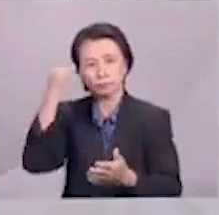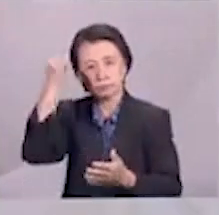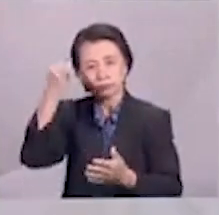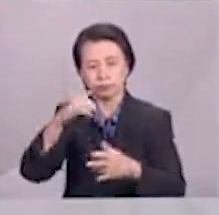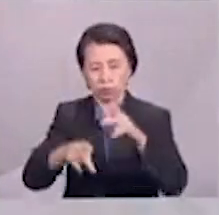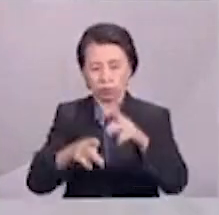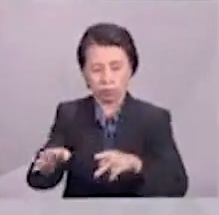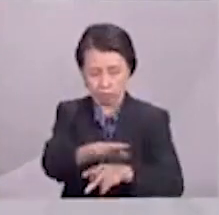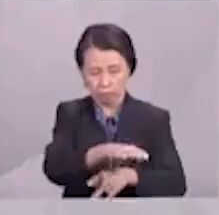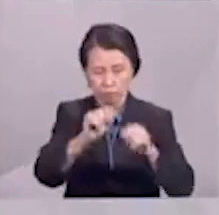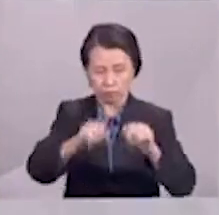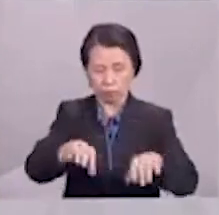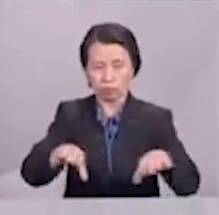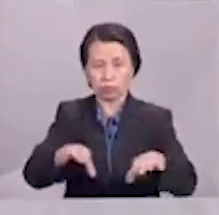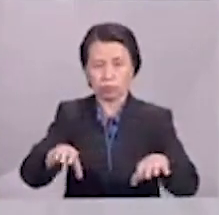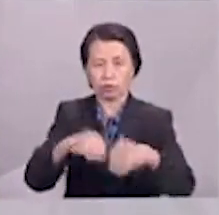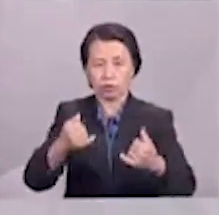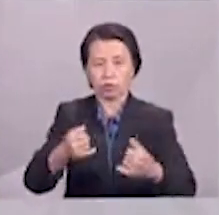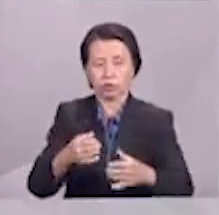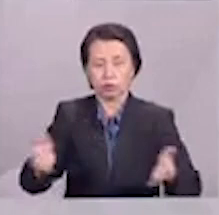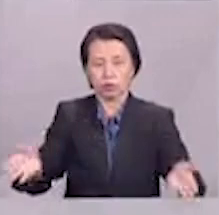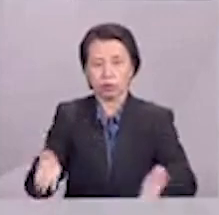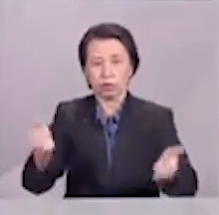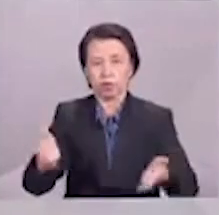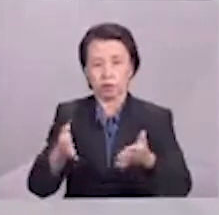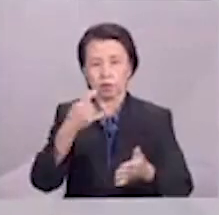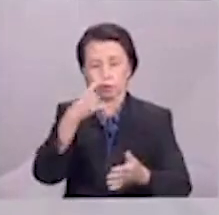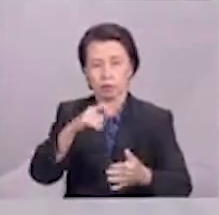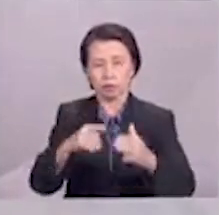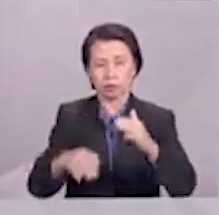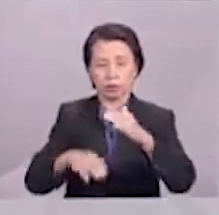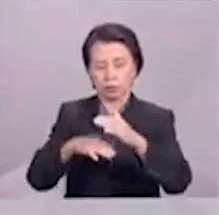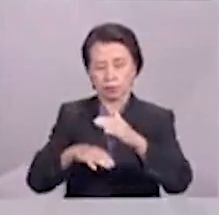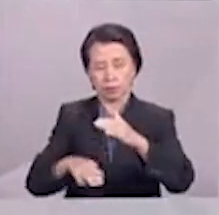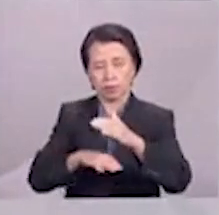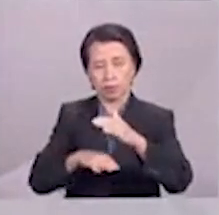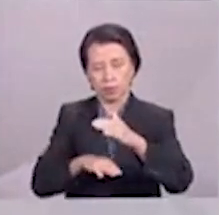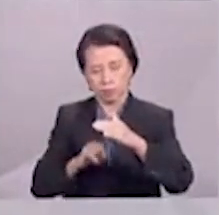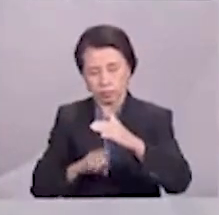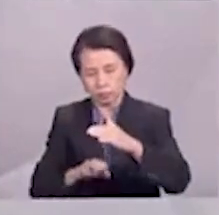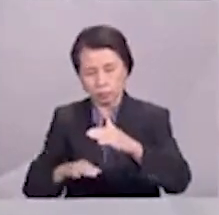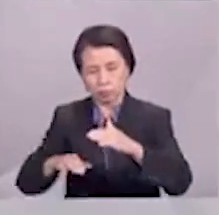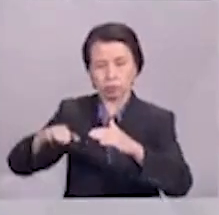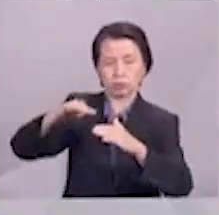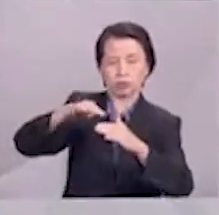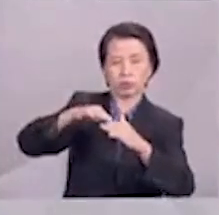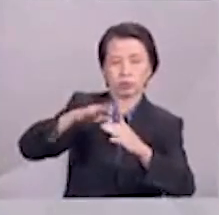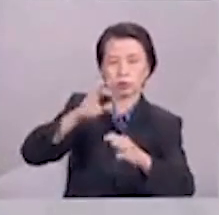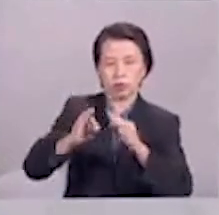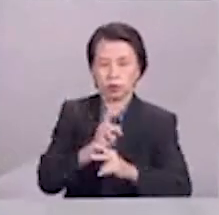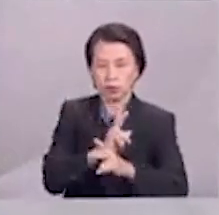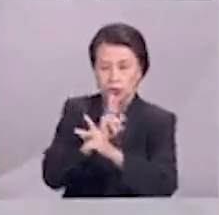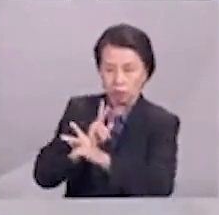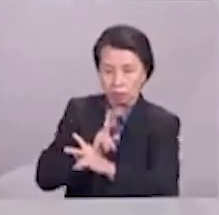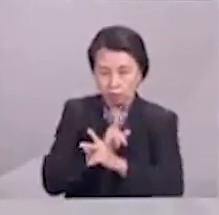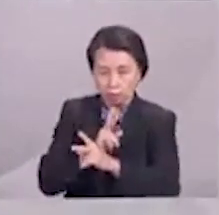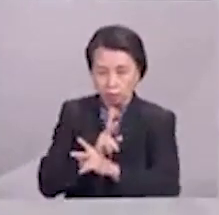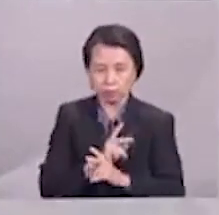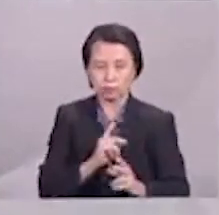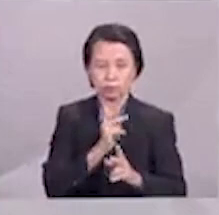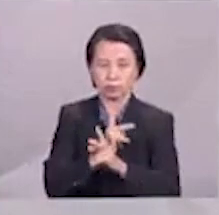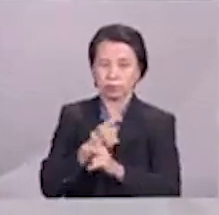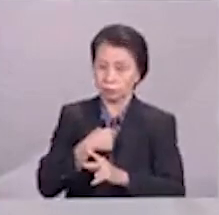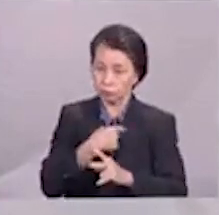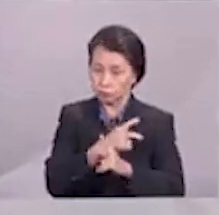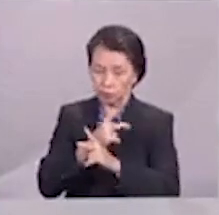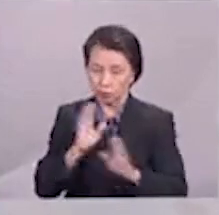do, and we encourage bottom-up rather than top-down. I think if we take precaution, all the precautionary measures been taken,